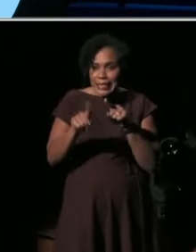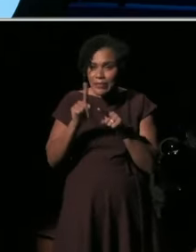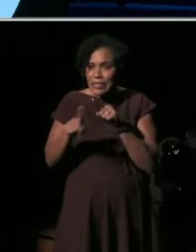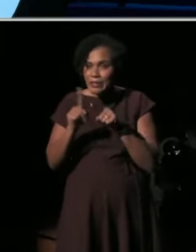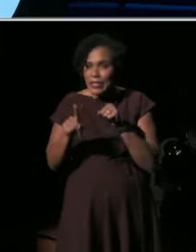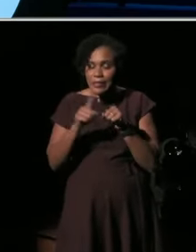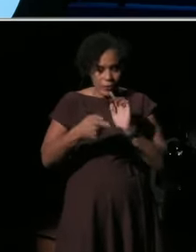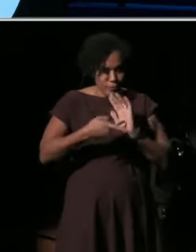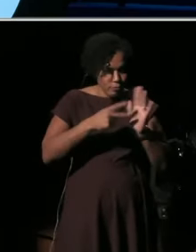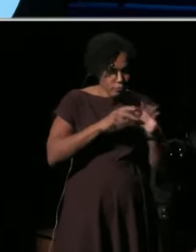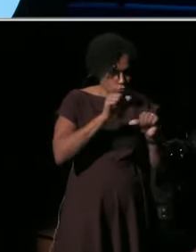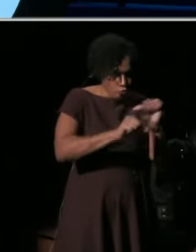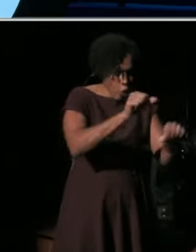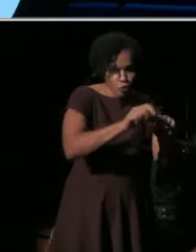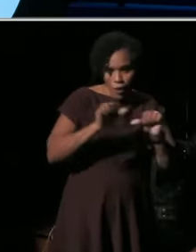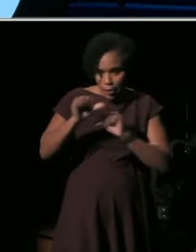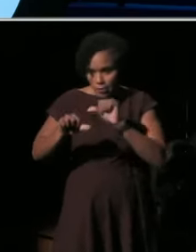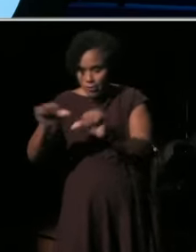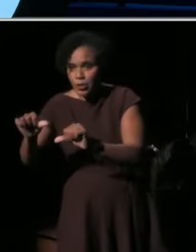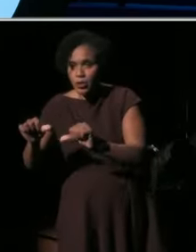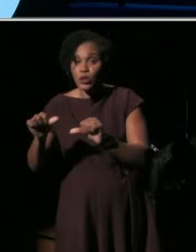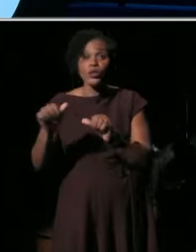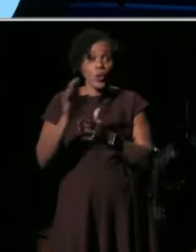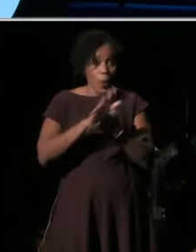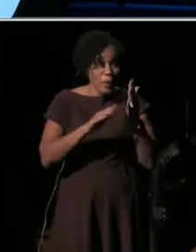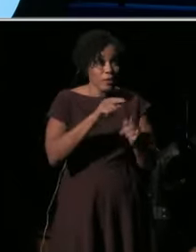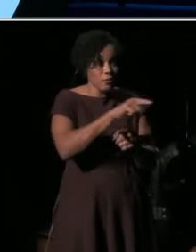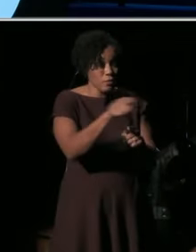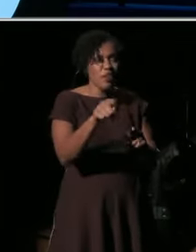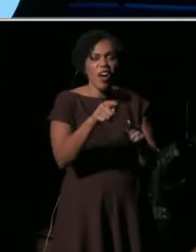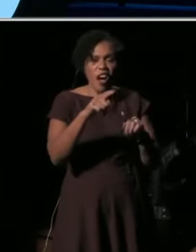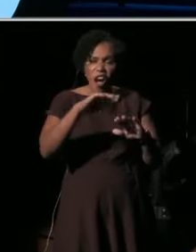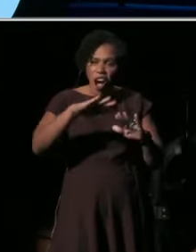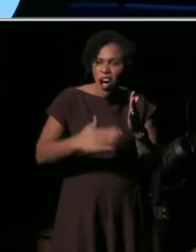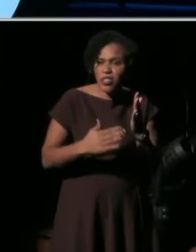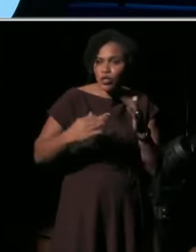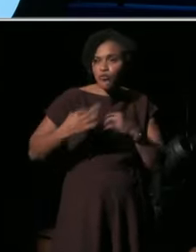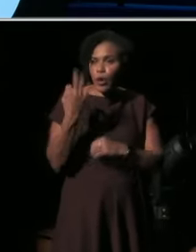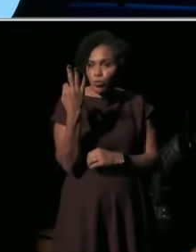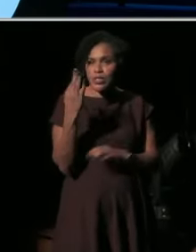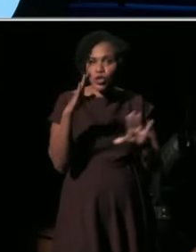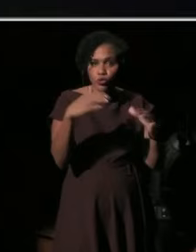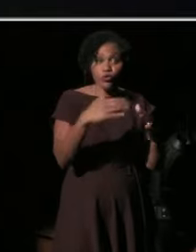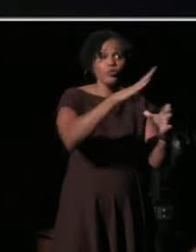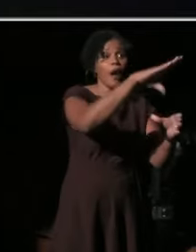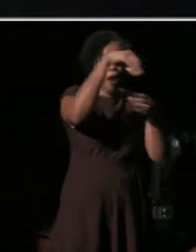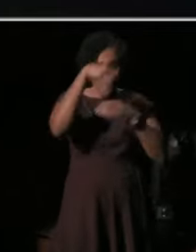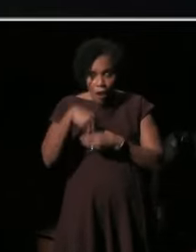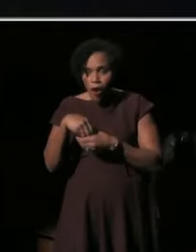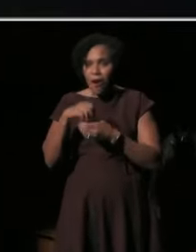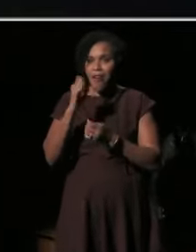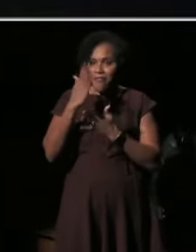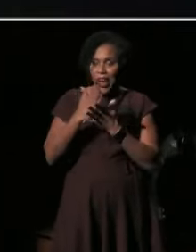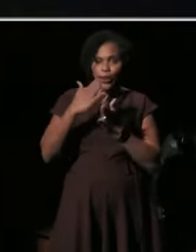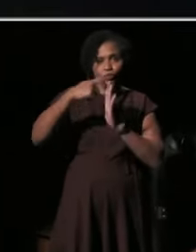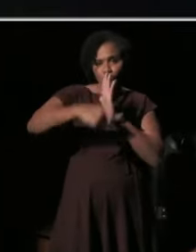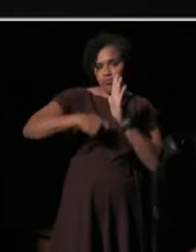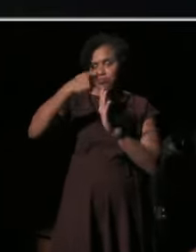from underrepresented groups into the factual TV industry. And 10 years on, and